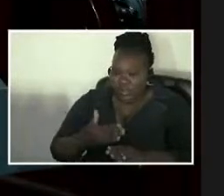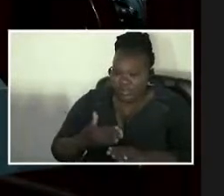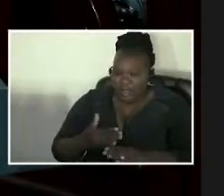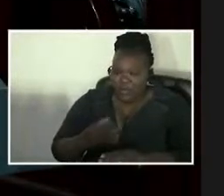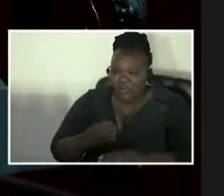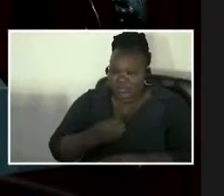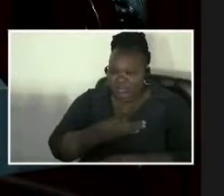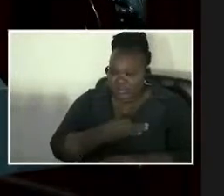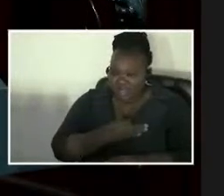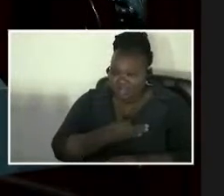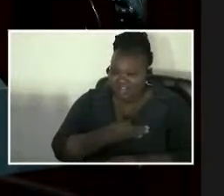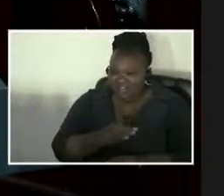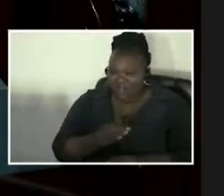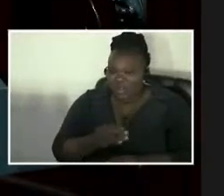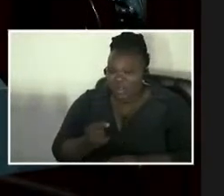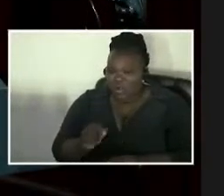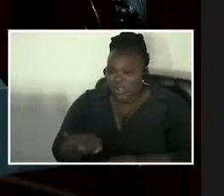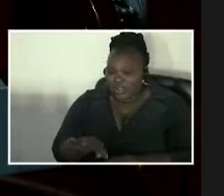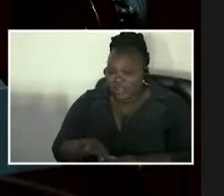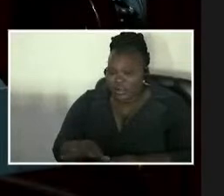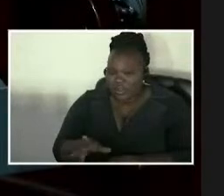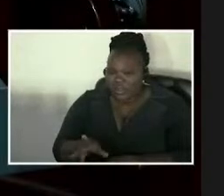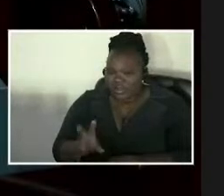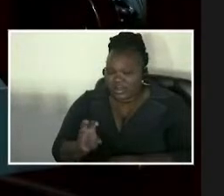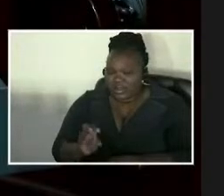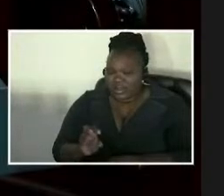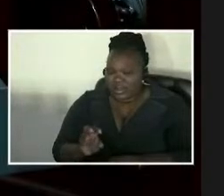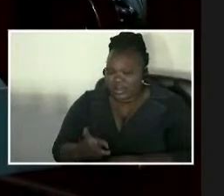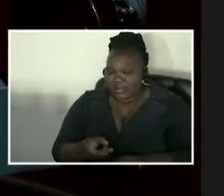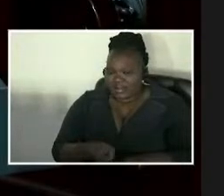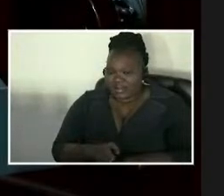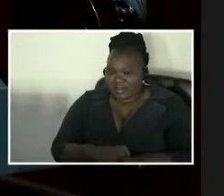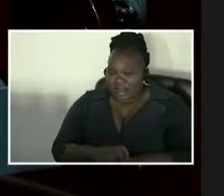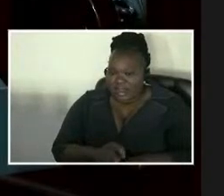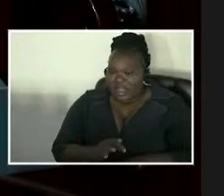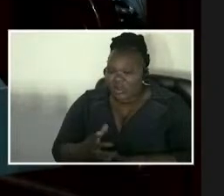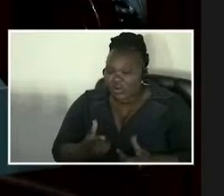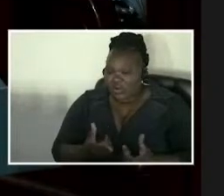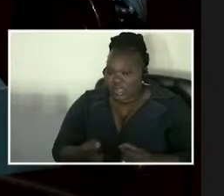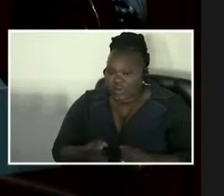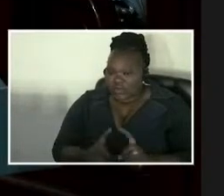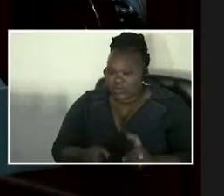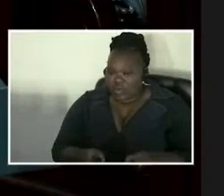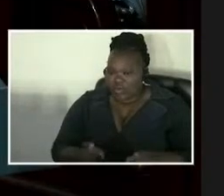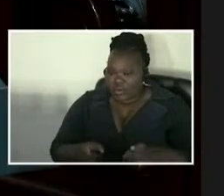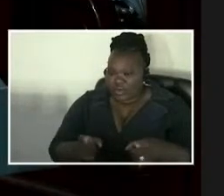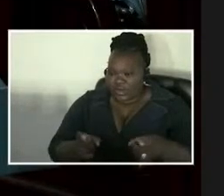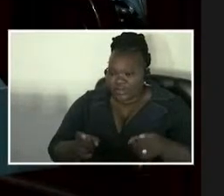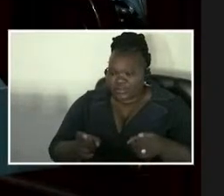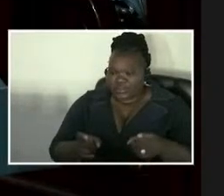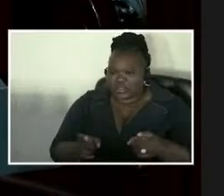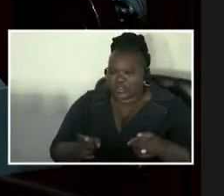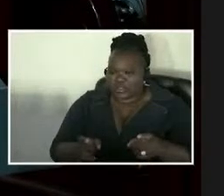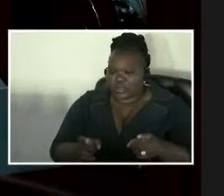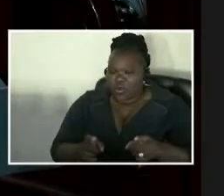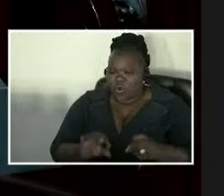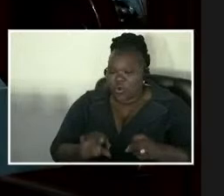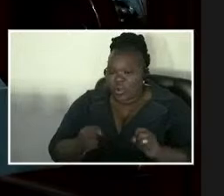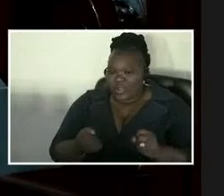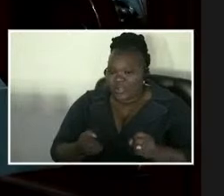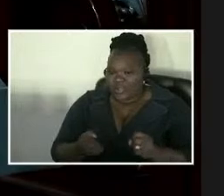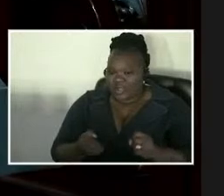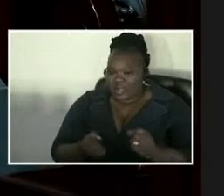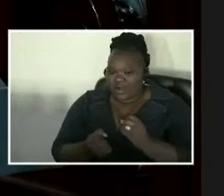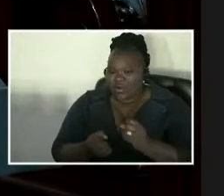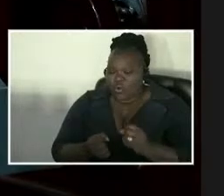staff against the available resources it is further done so as to eradicate duplication of the skills